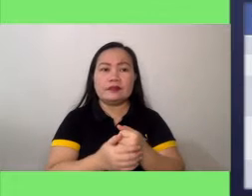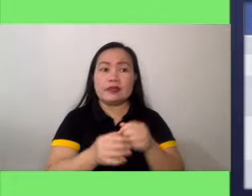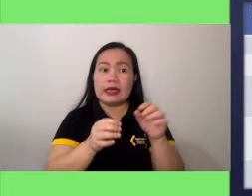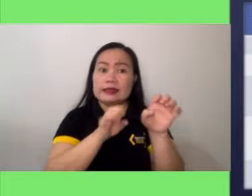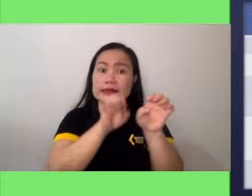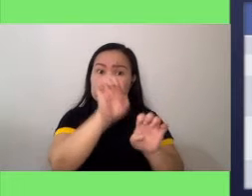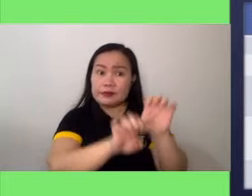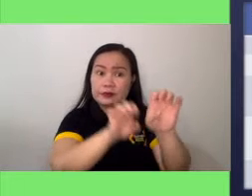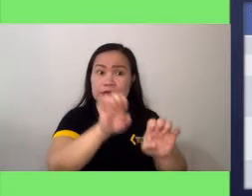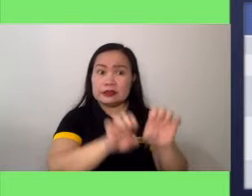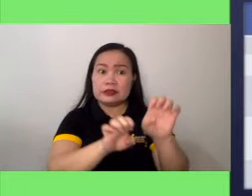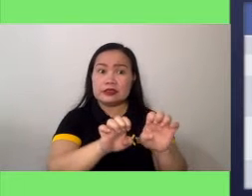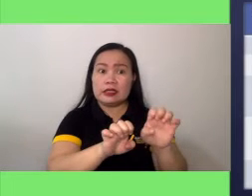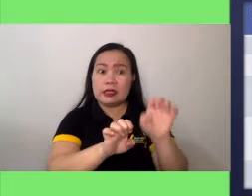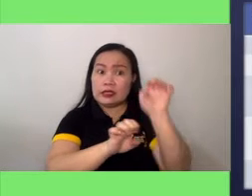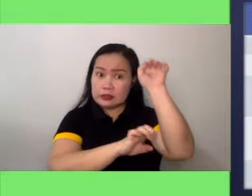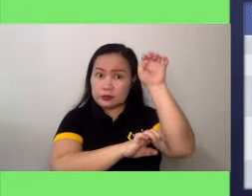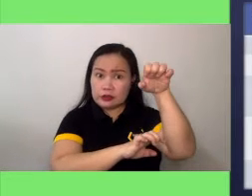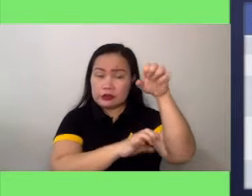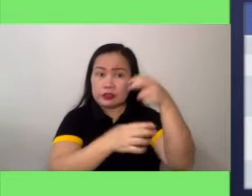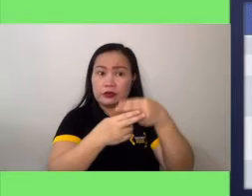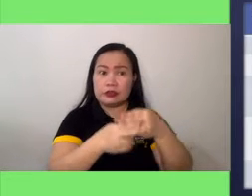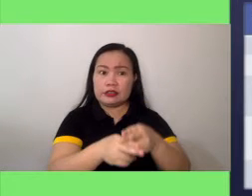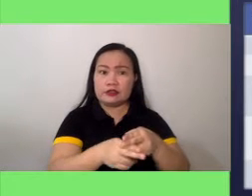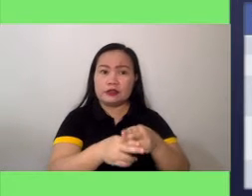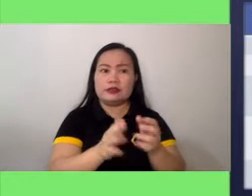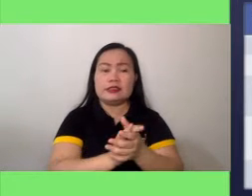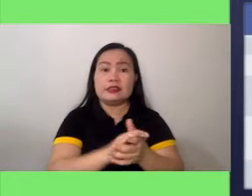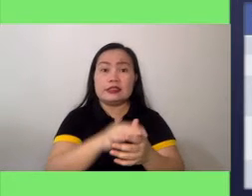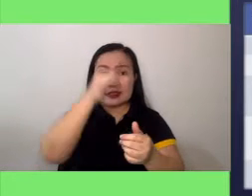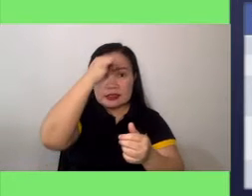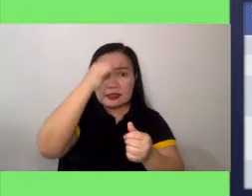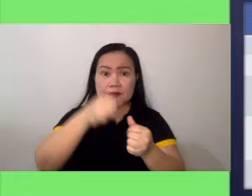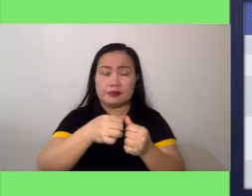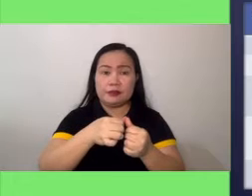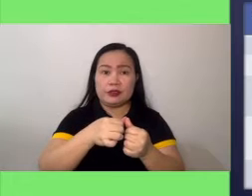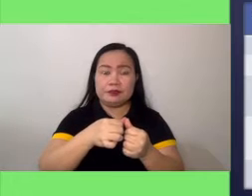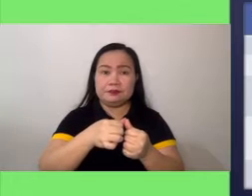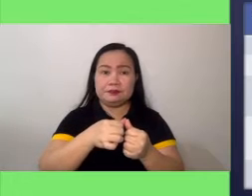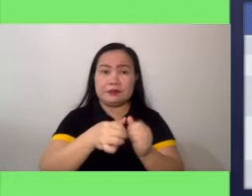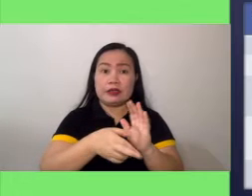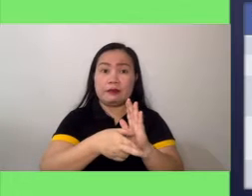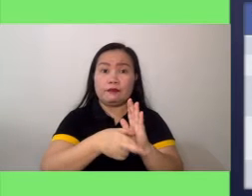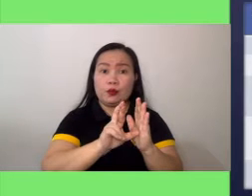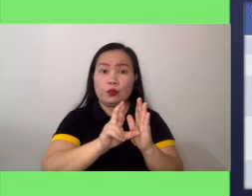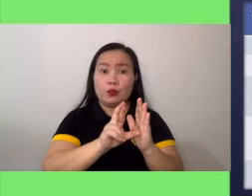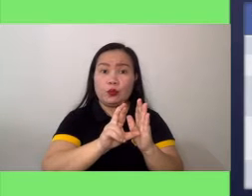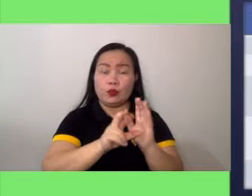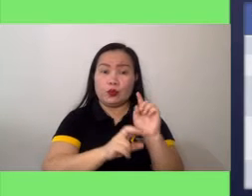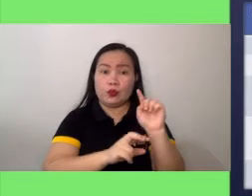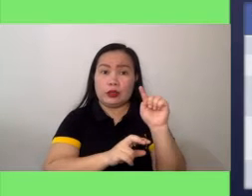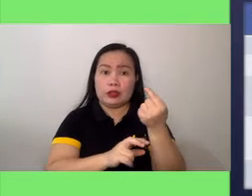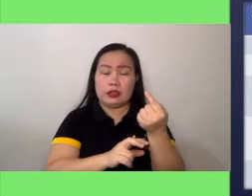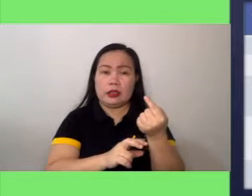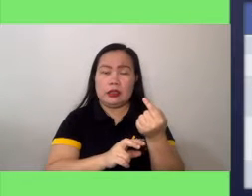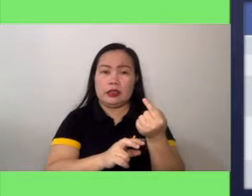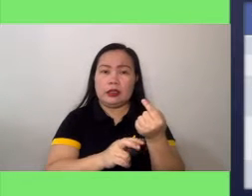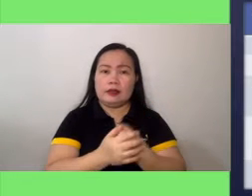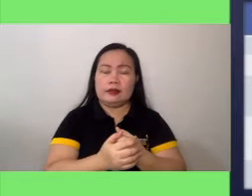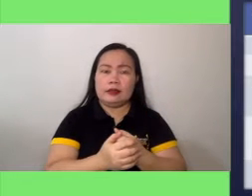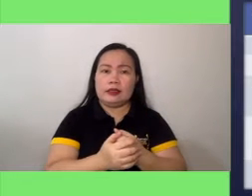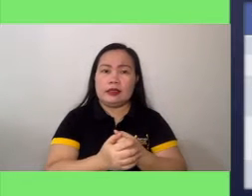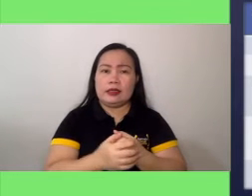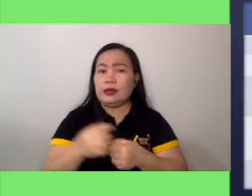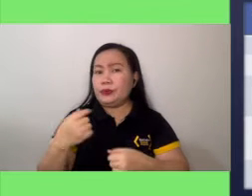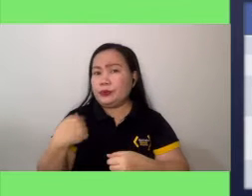the given exponential notation. So, by the way, this is just a recall, no? Kasi, hindi mo mahihirapan